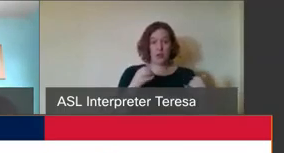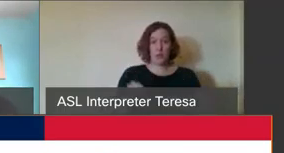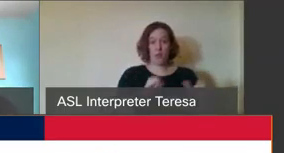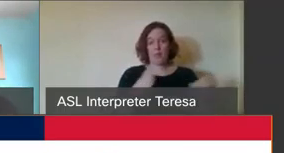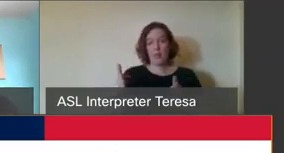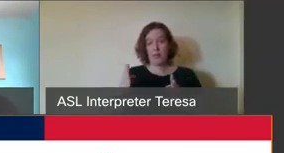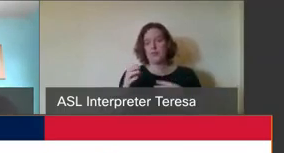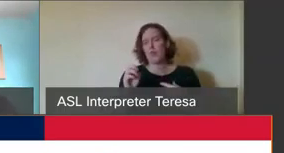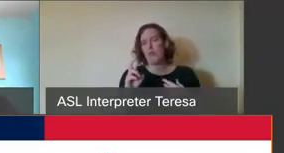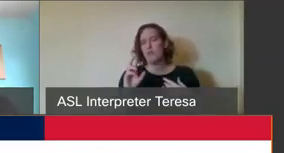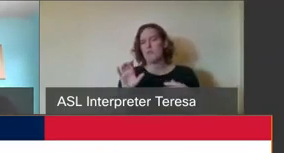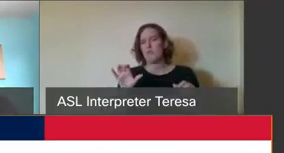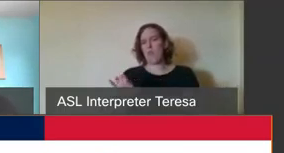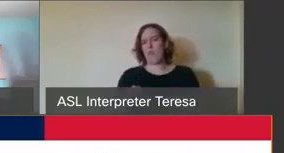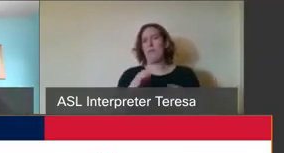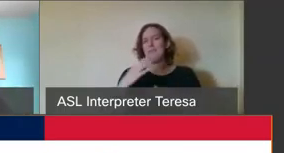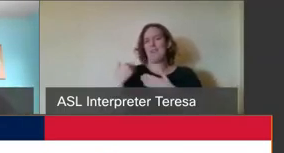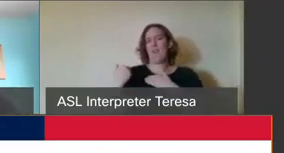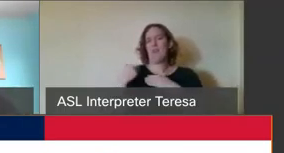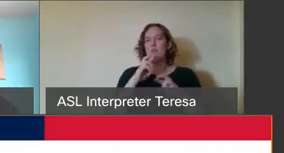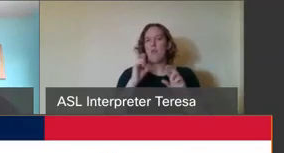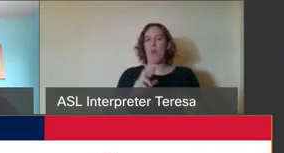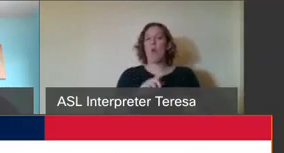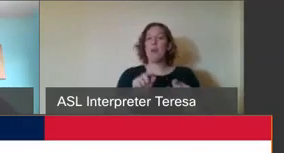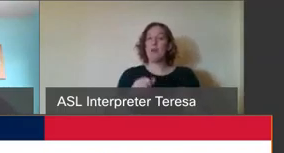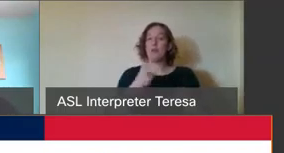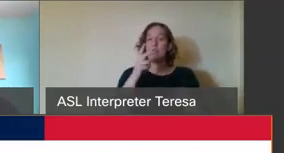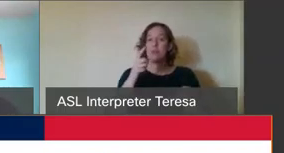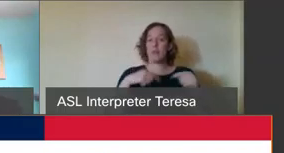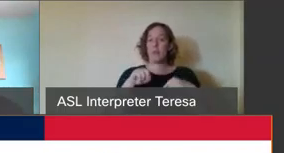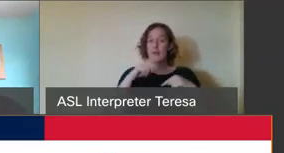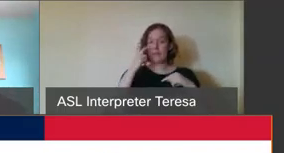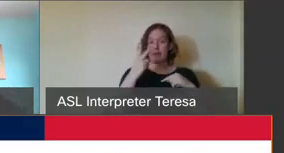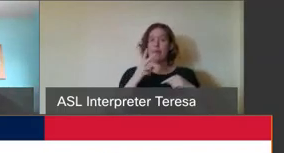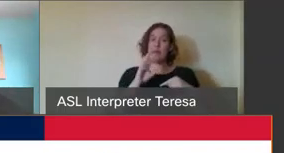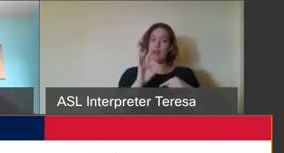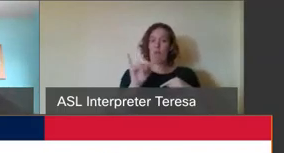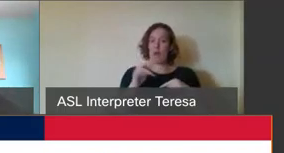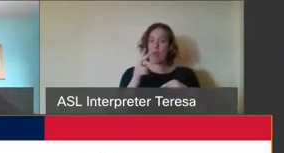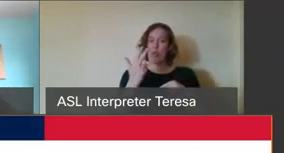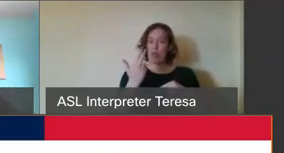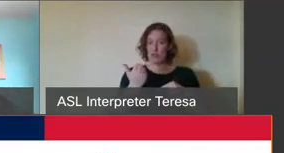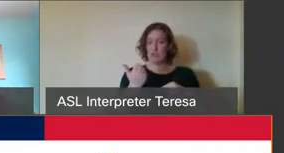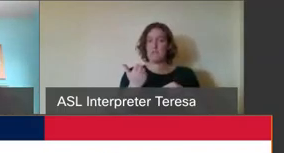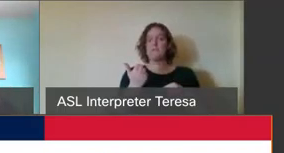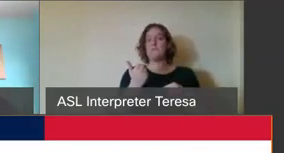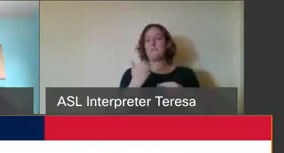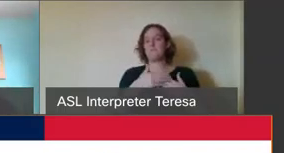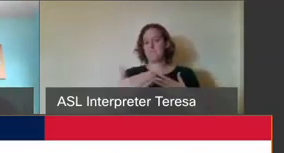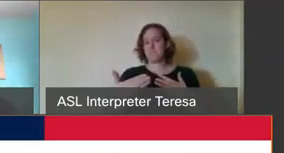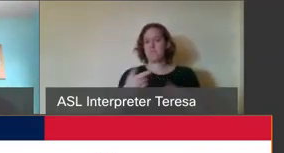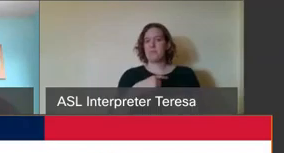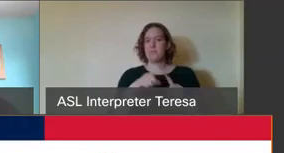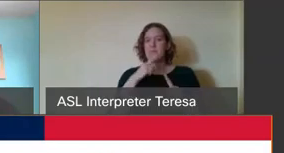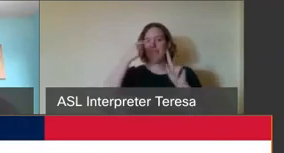or our performance accountability report, but you can see those as far back as FY13 and beyond. But it's just to highlight those